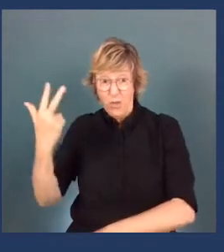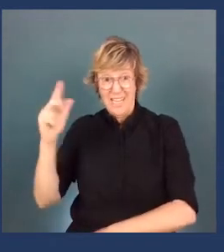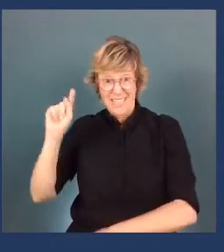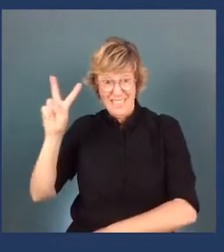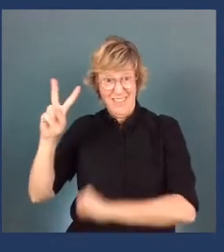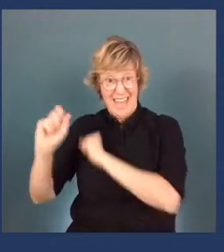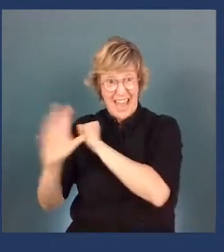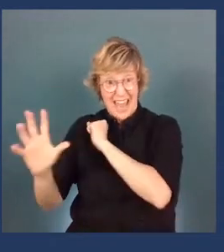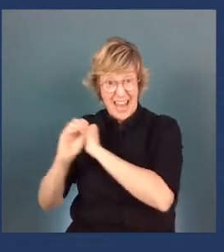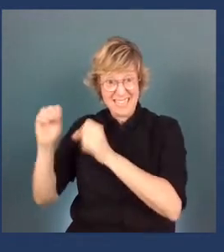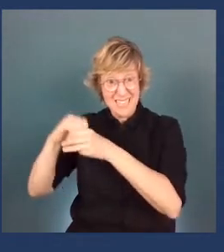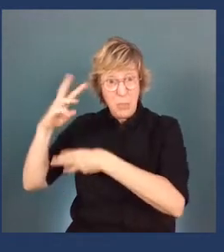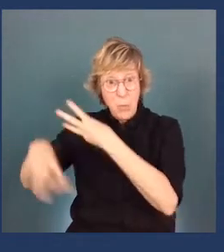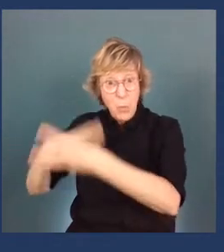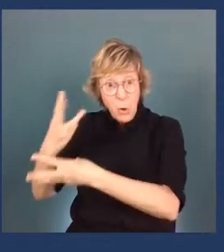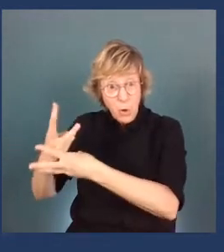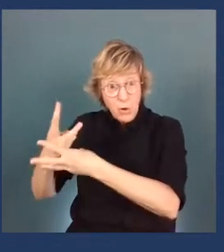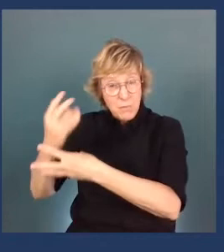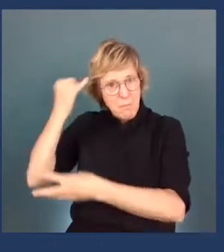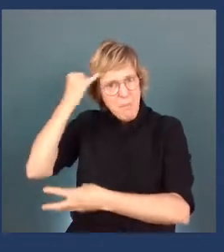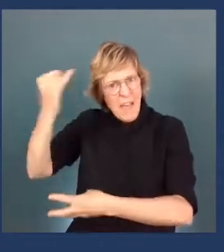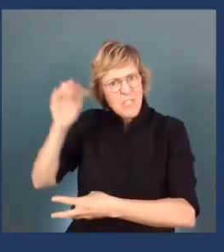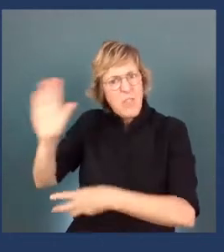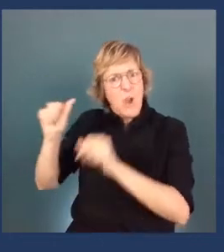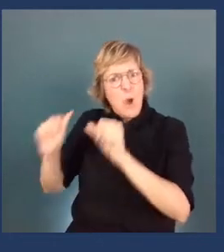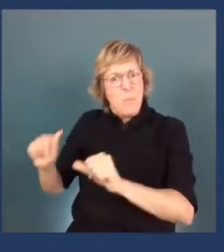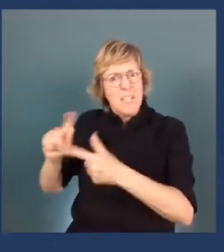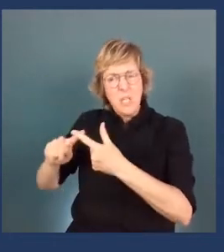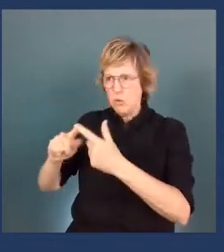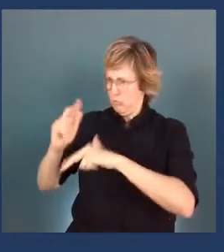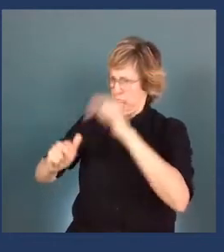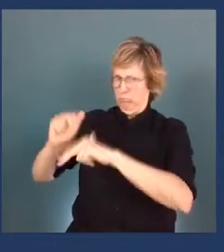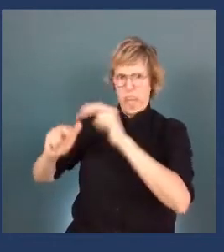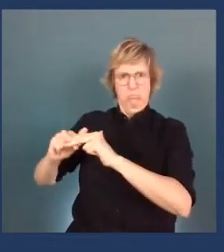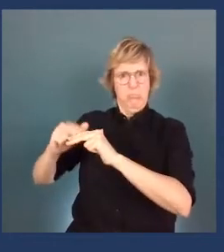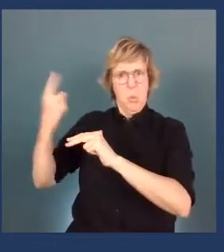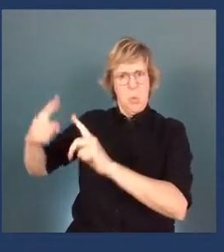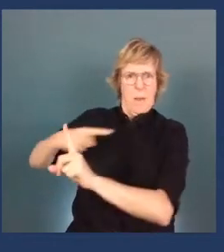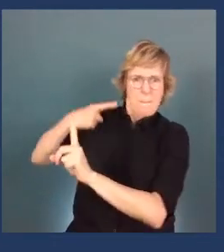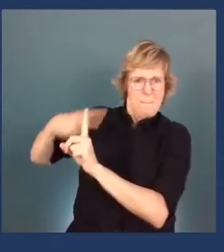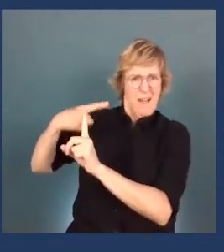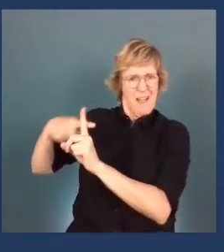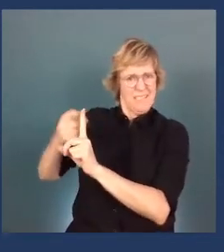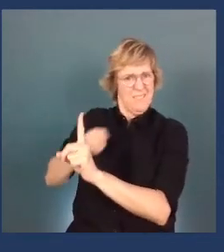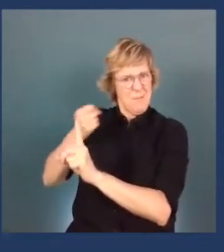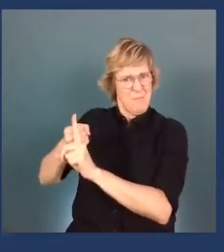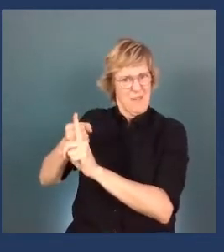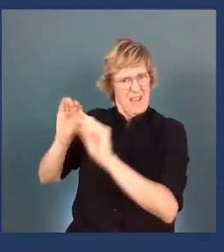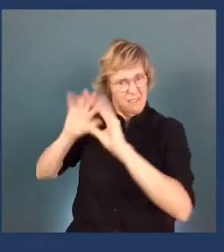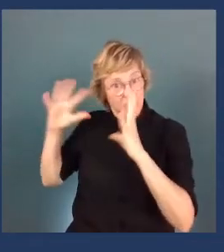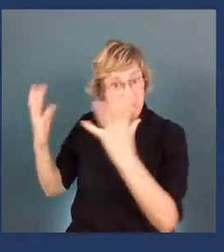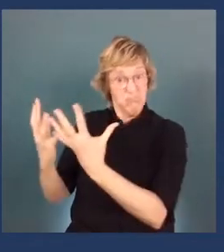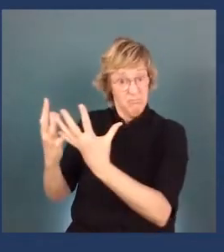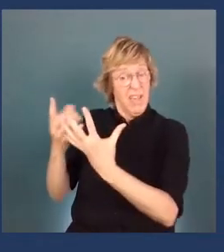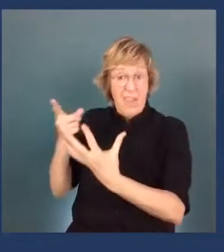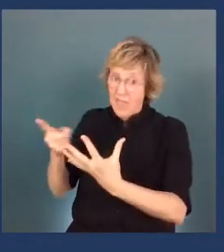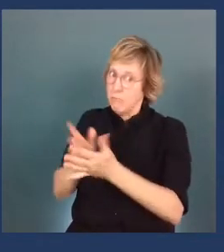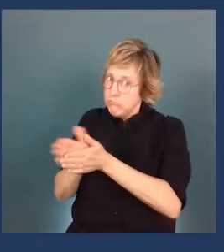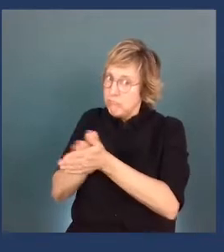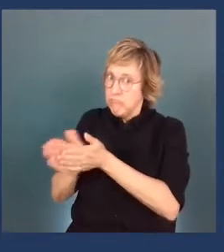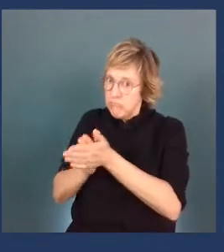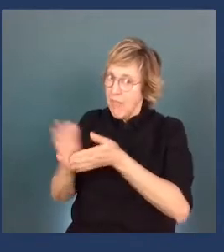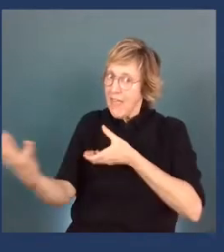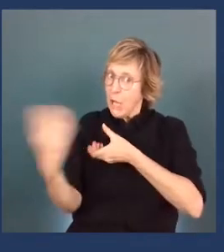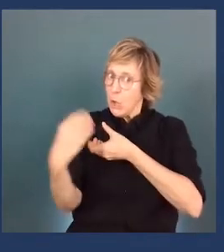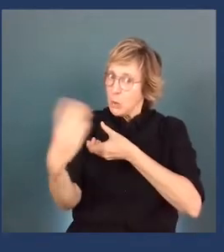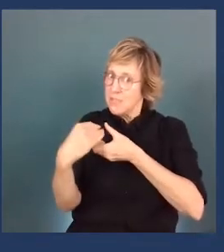And you think about the ability that they have to make a positive impact in the world. And they're very passionate about inclusive marketing. So they